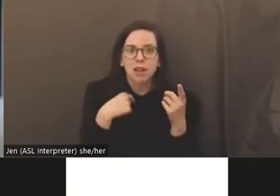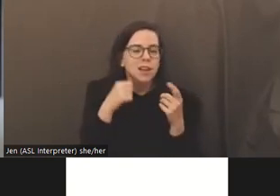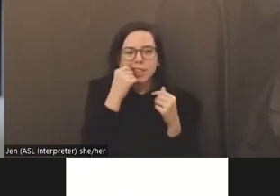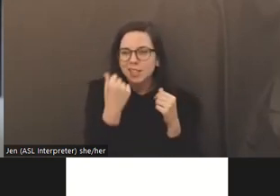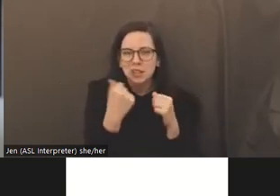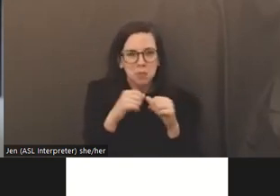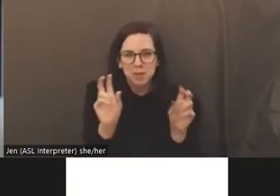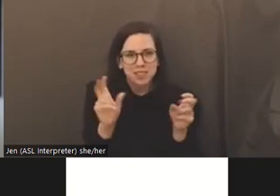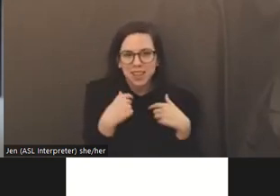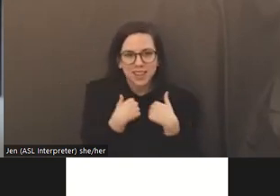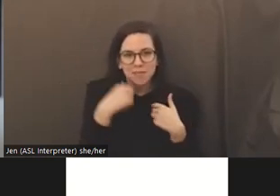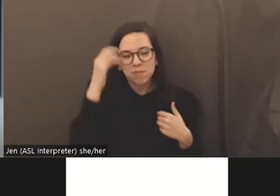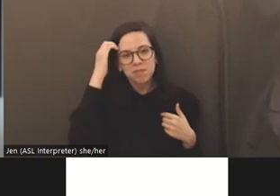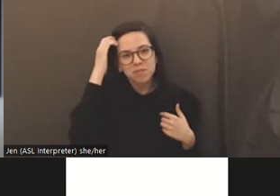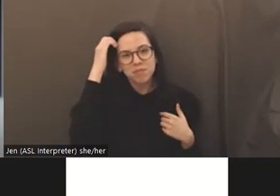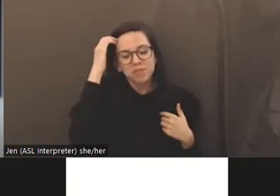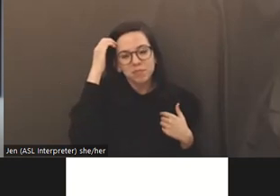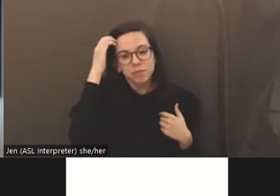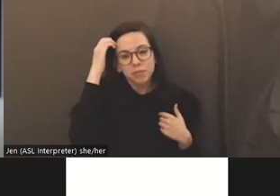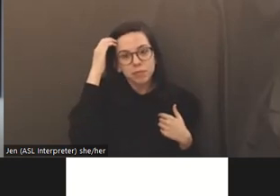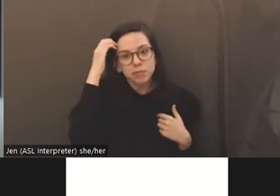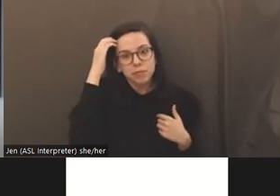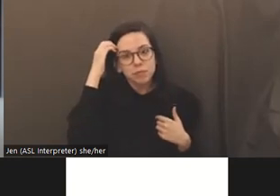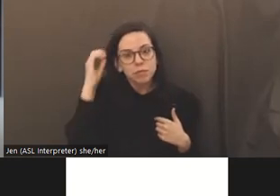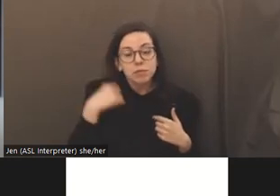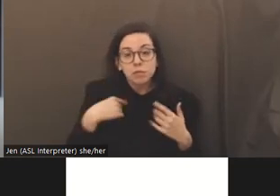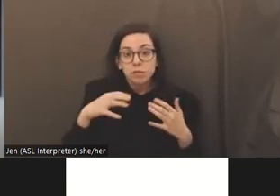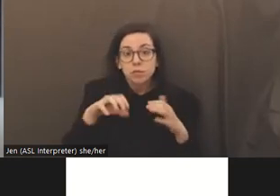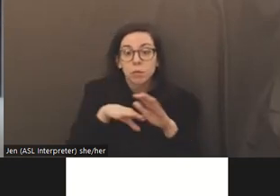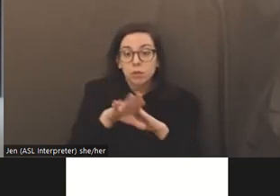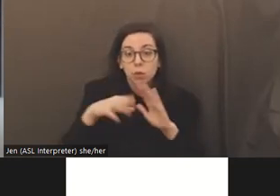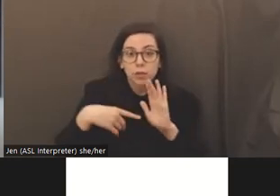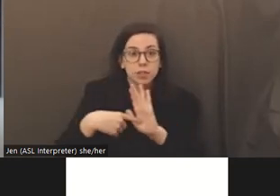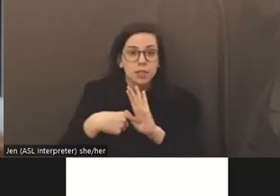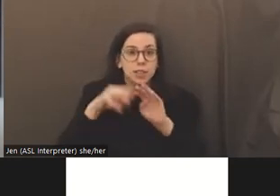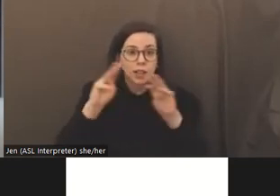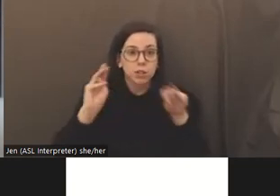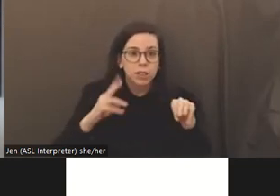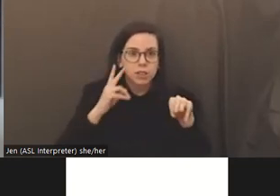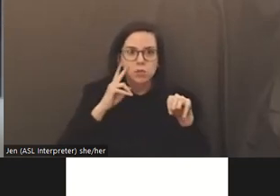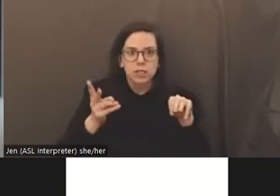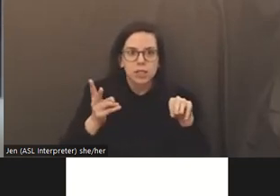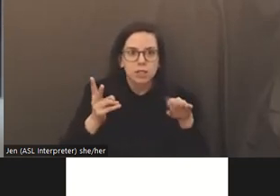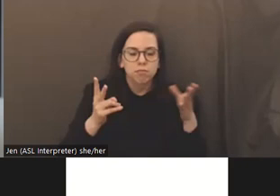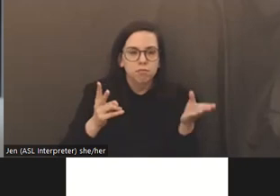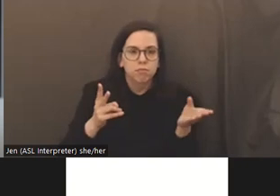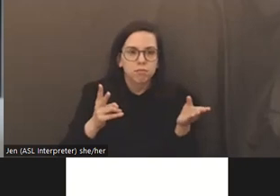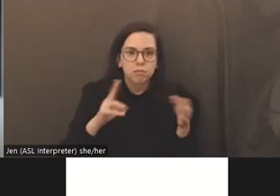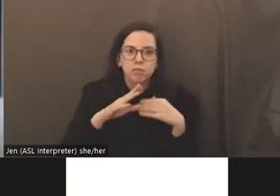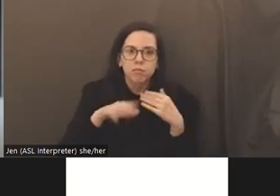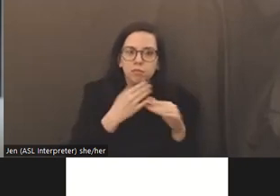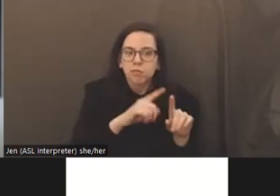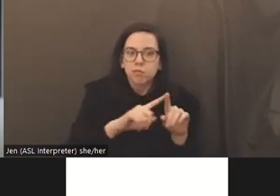the title. But I do want to stop by the gallery and actually see all of